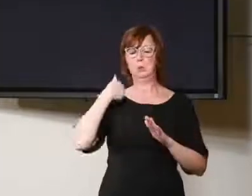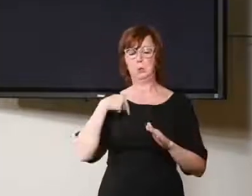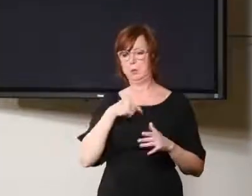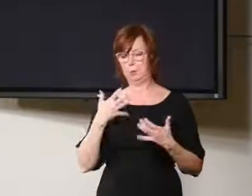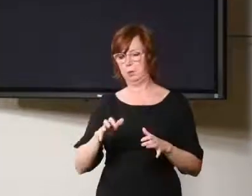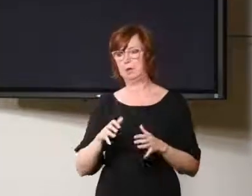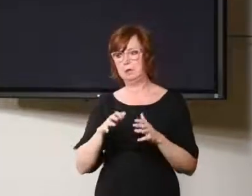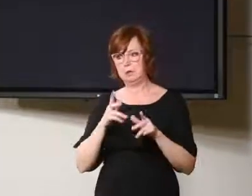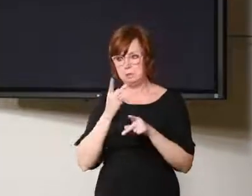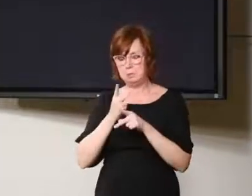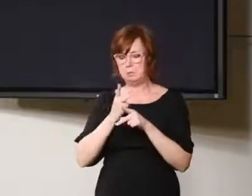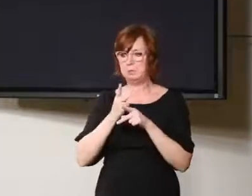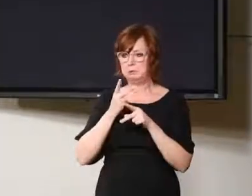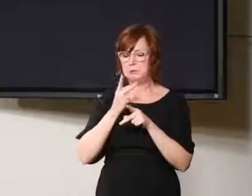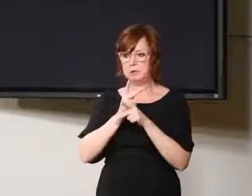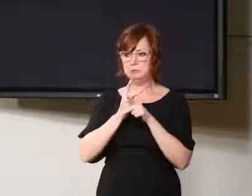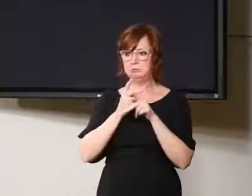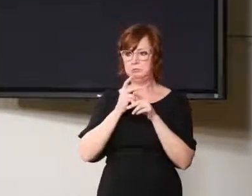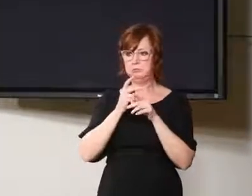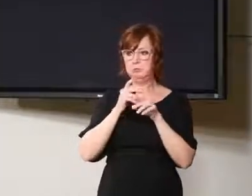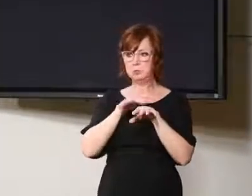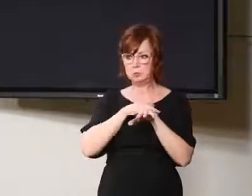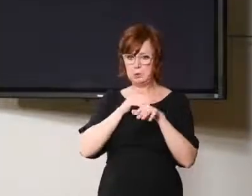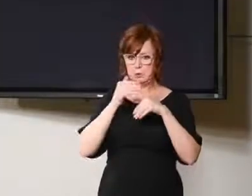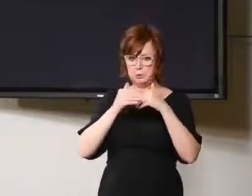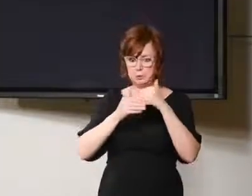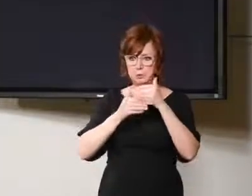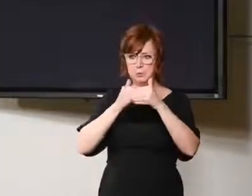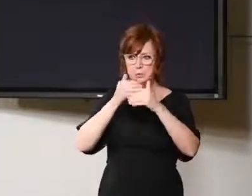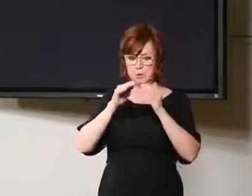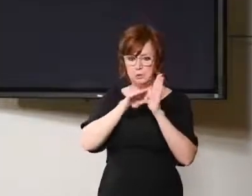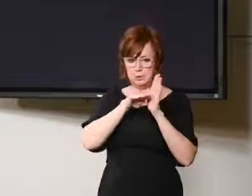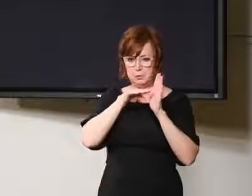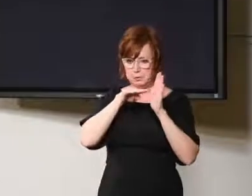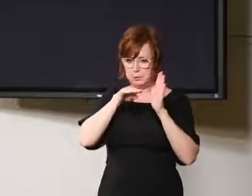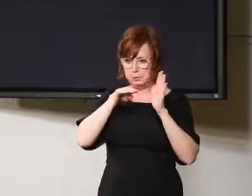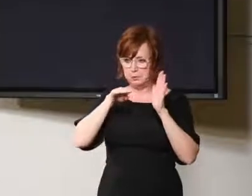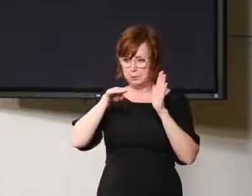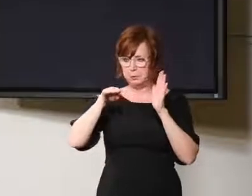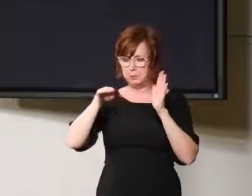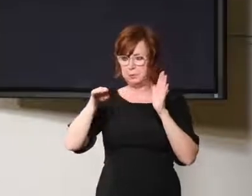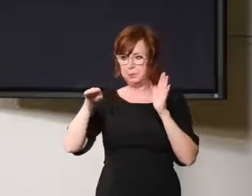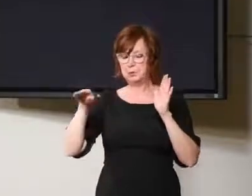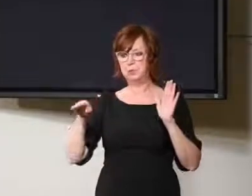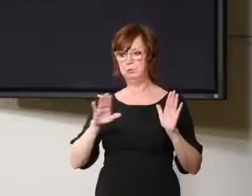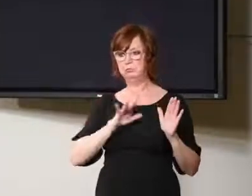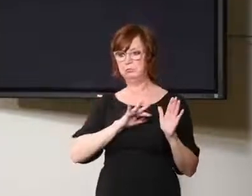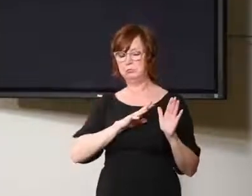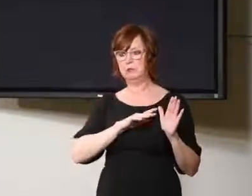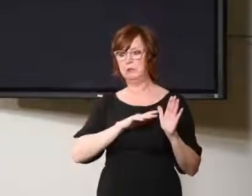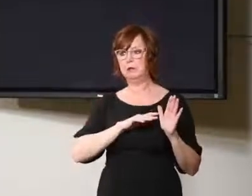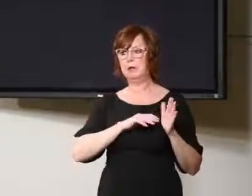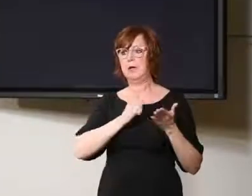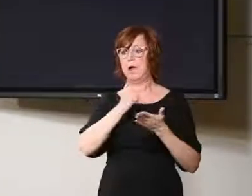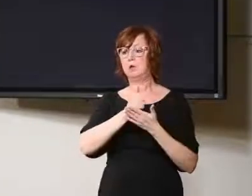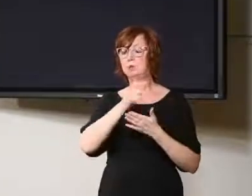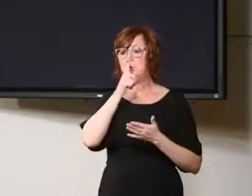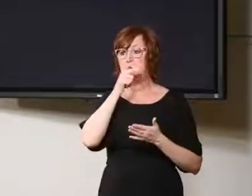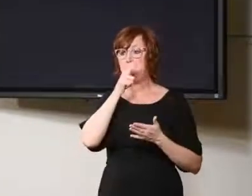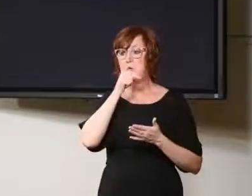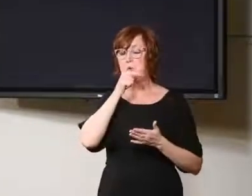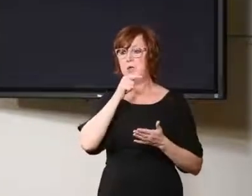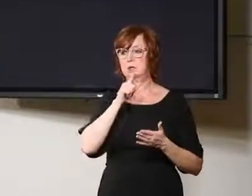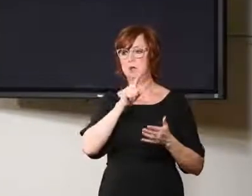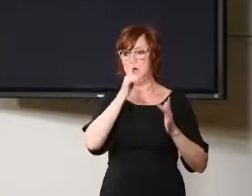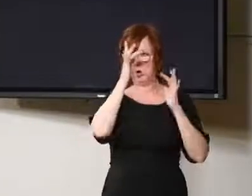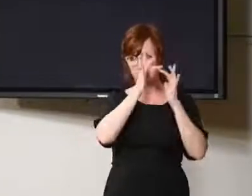buys us some time. It buys us some time to prepare in our healthcare facilities and in our healthcare system. It buys us, quite frankly,